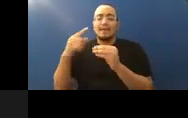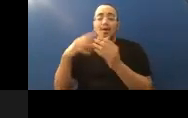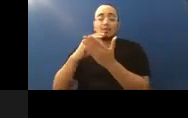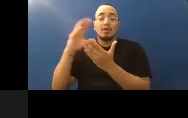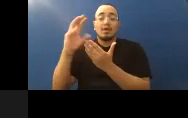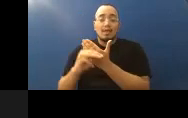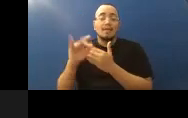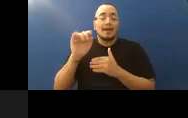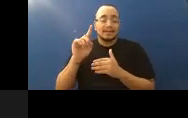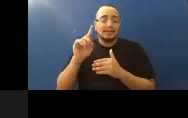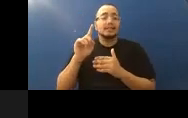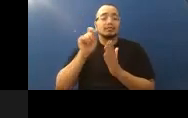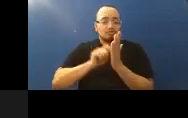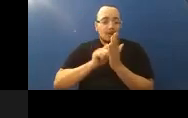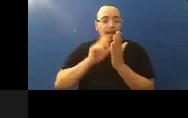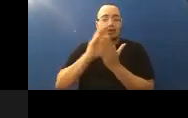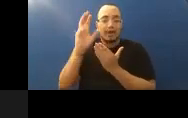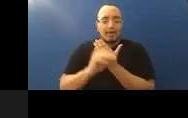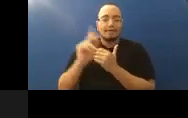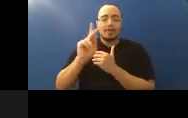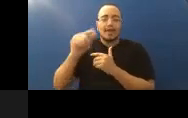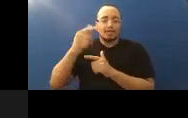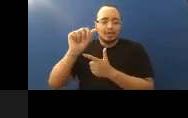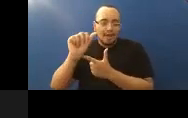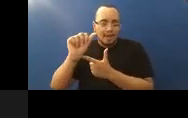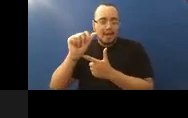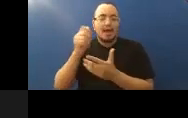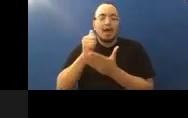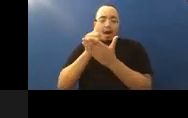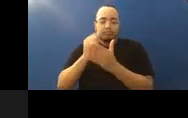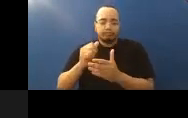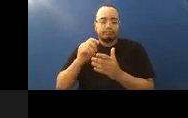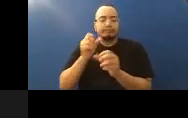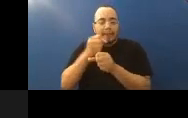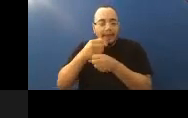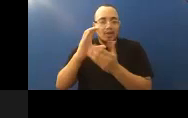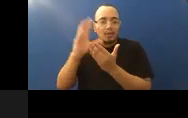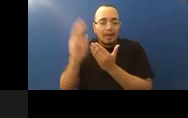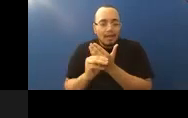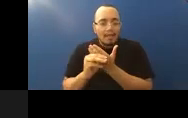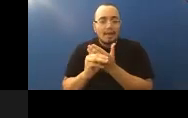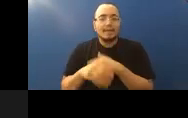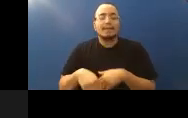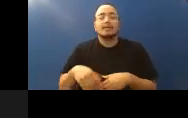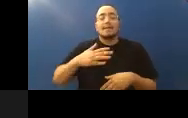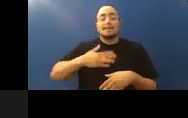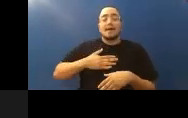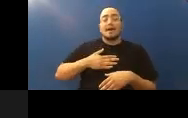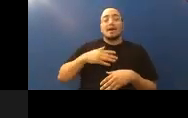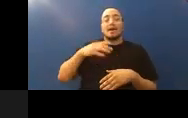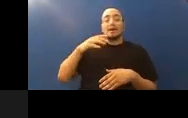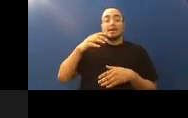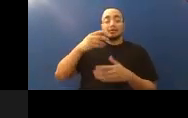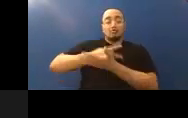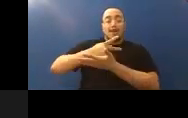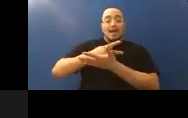for KGA, or like helping build out their curriculum. My grad thesis was a curriculum. You know, it's just really like the way